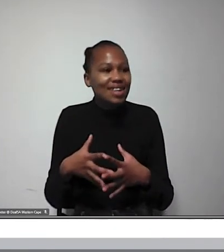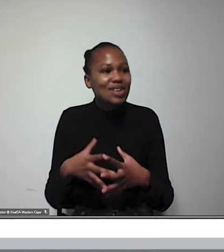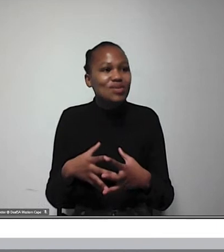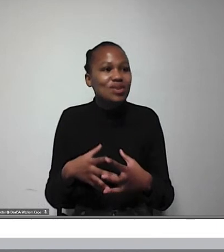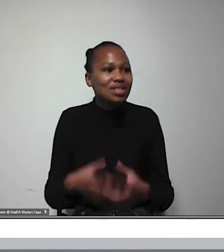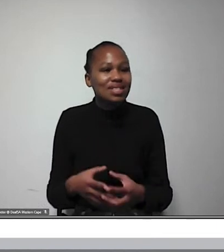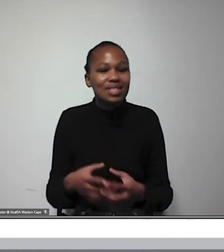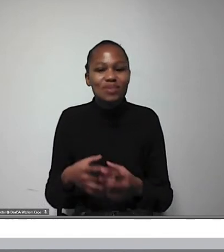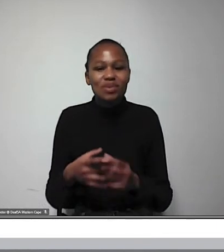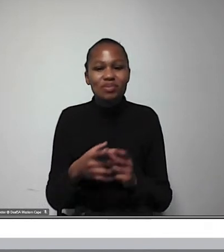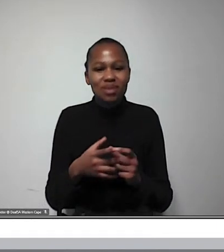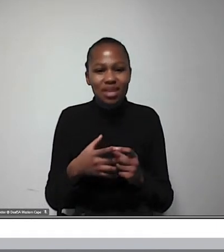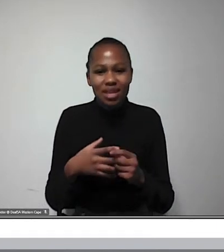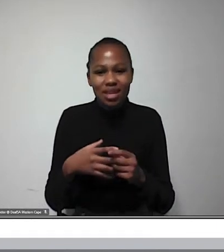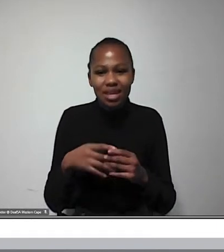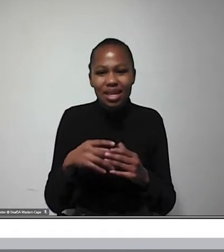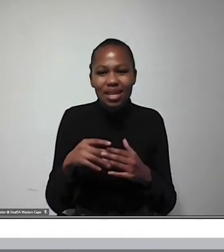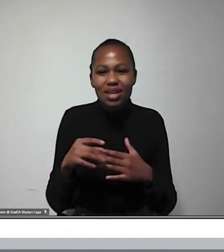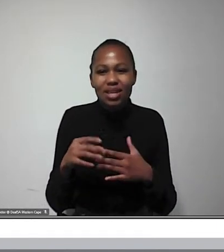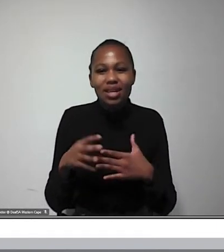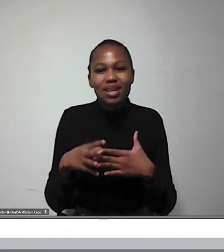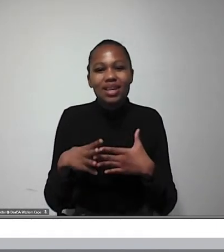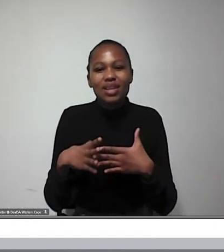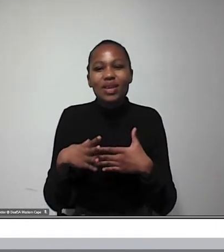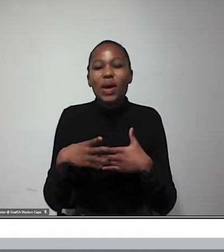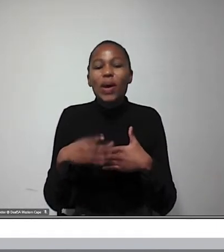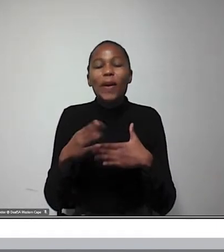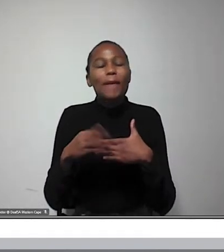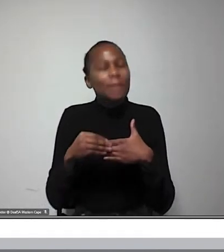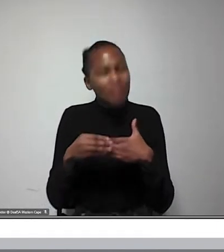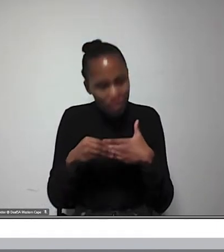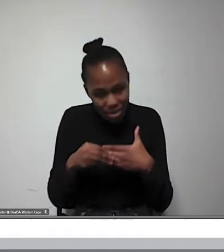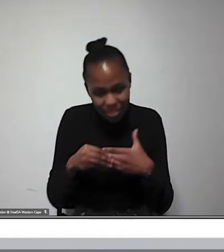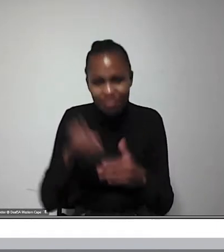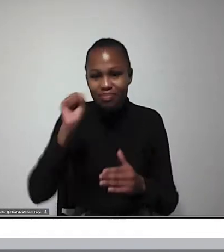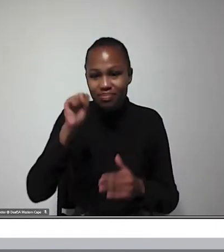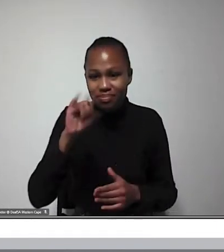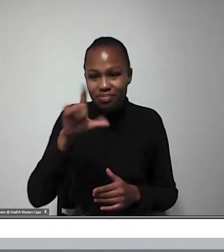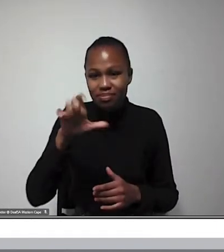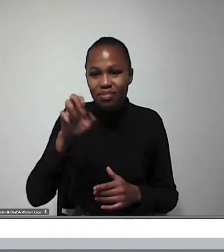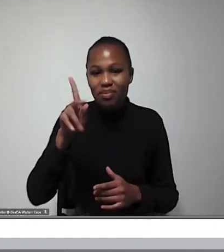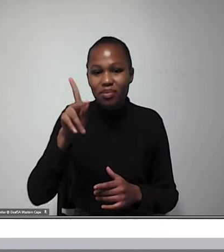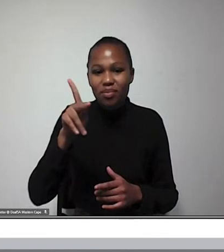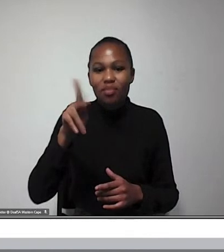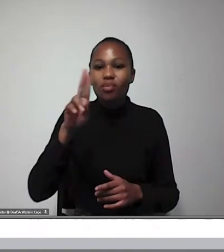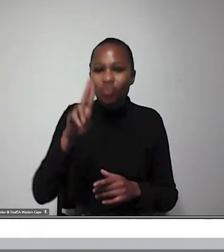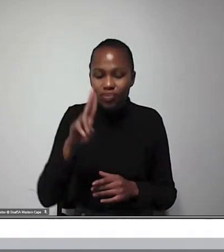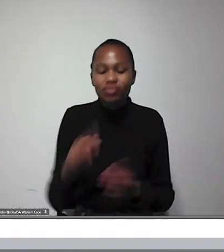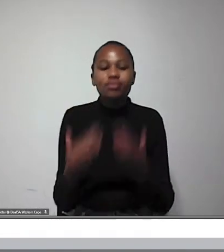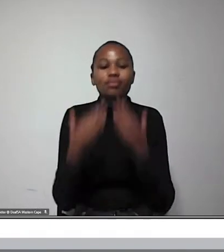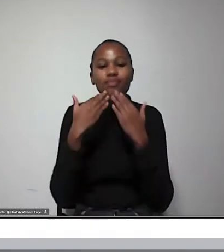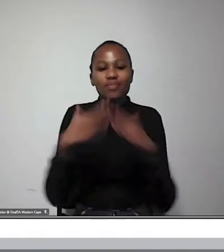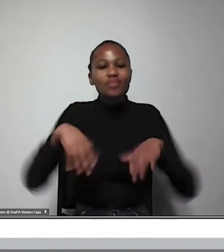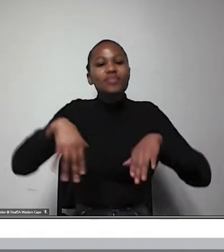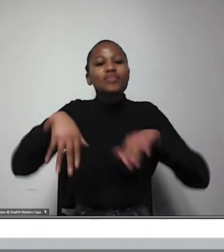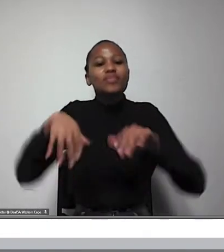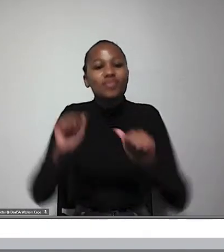and then Member Seleko. Yes, thank you, Chair. My first proposal would be that